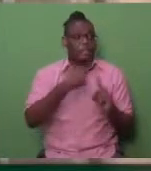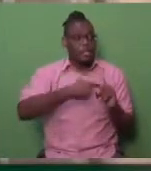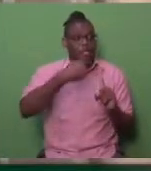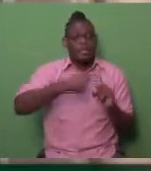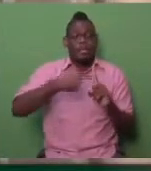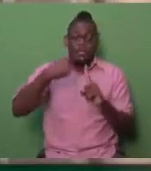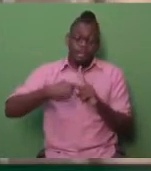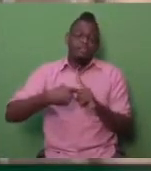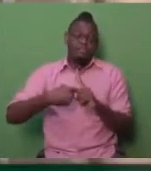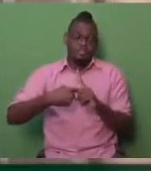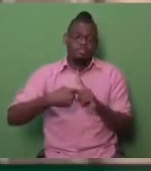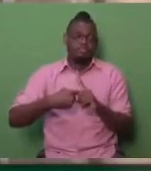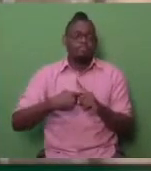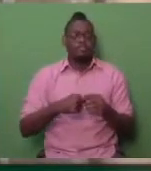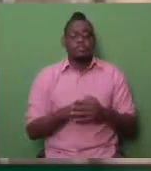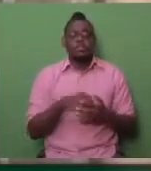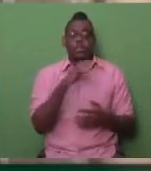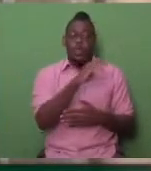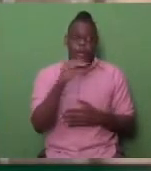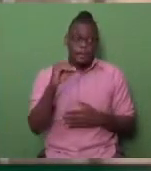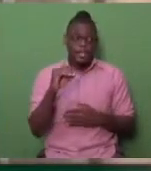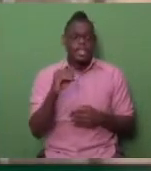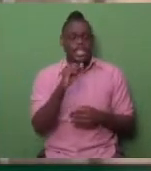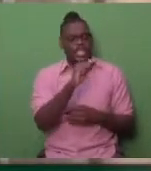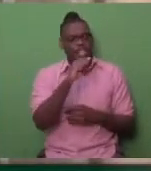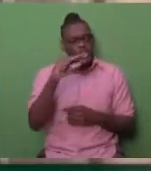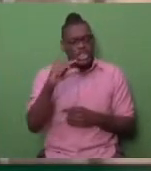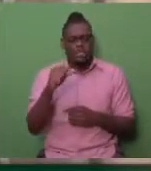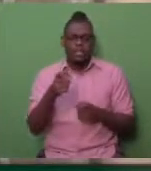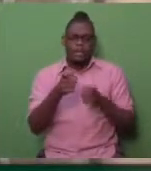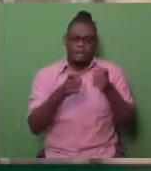Social Development and Family Services at